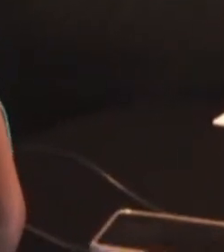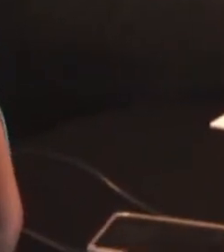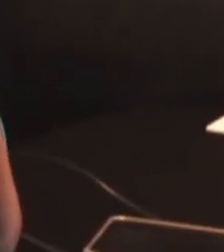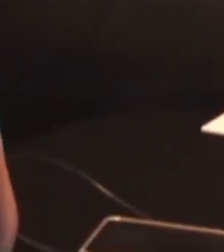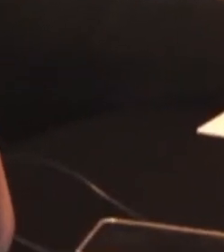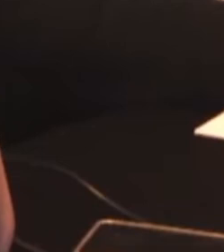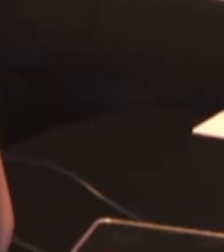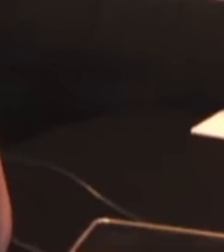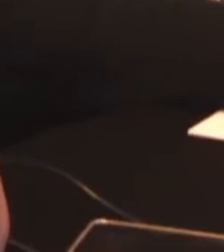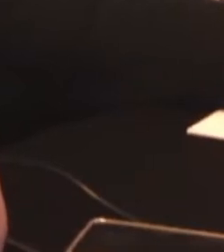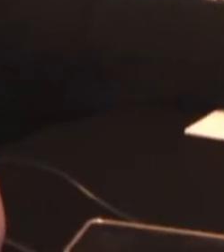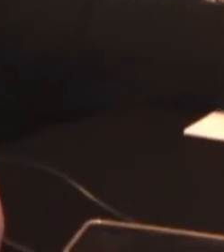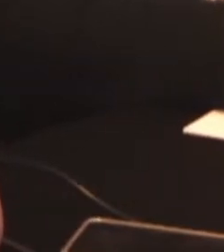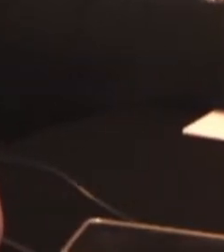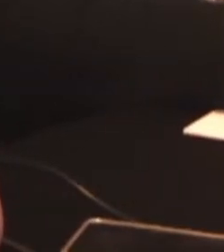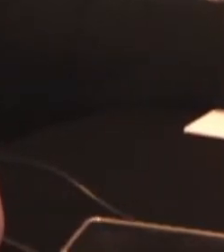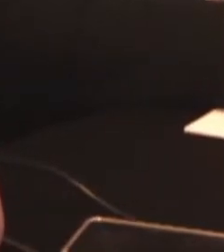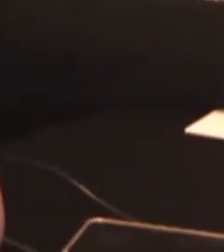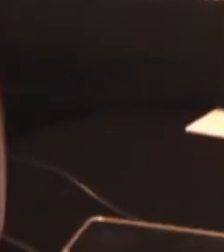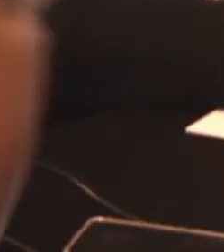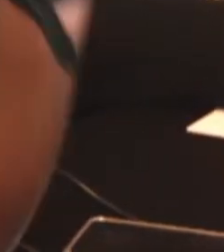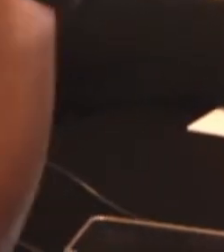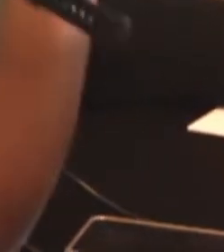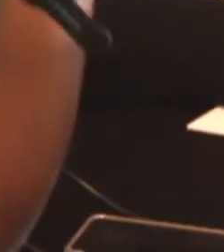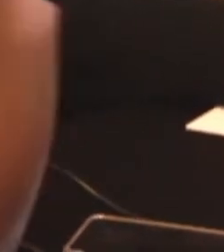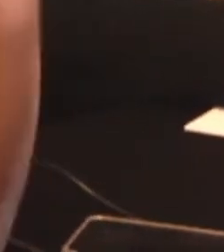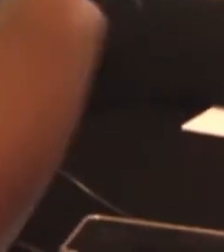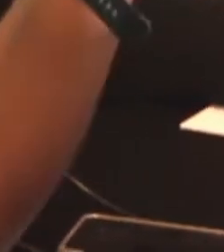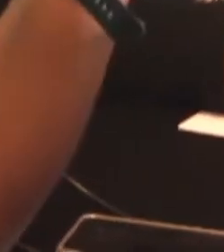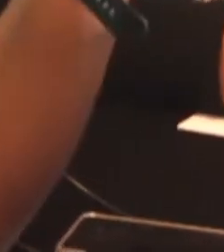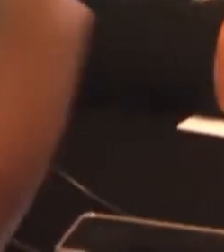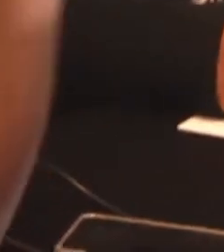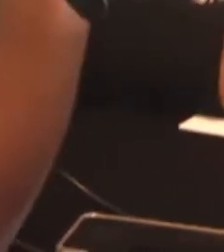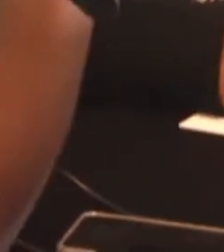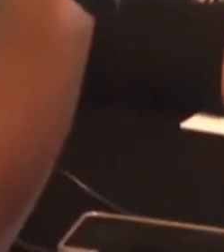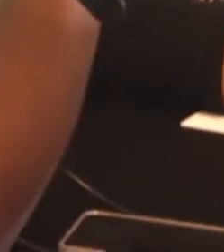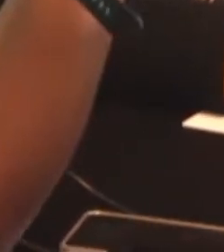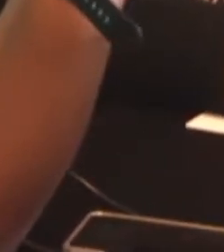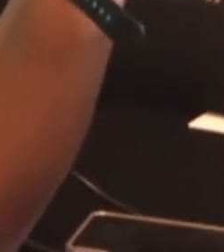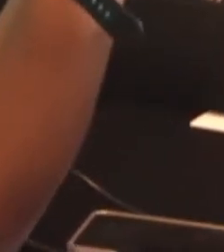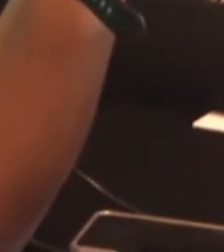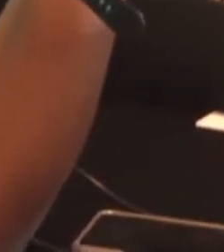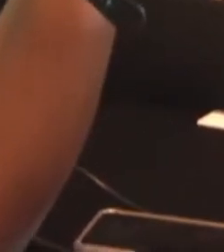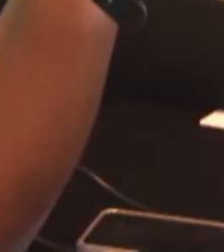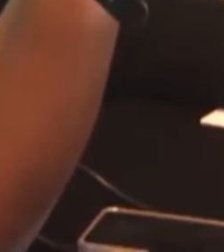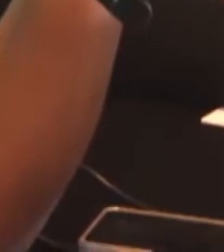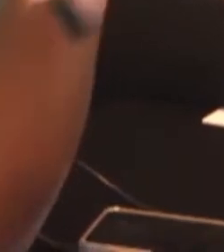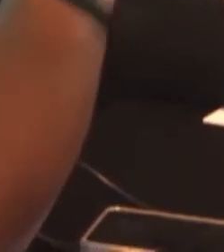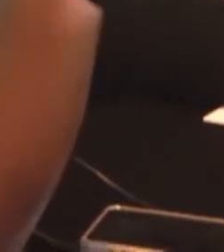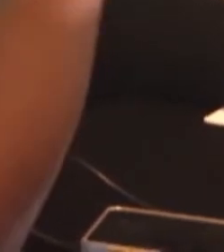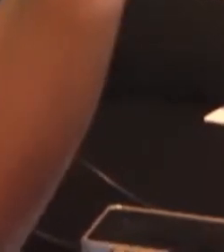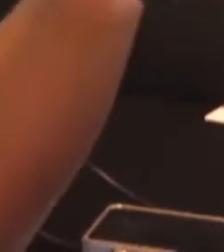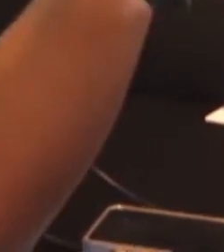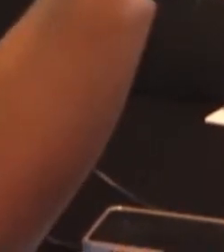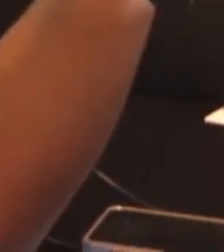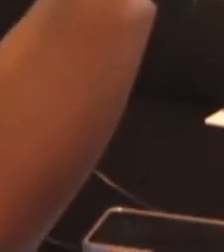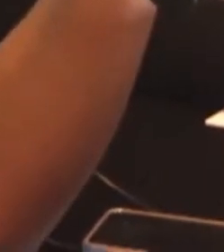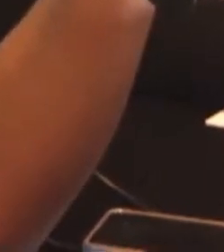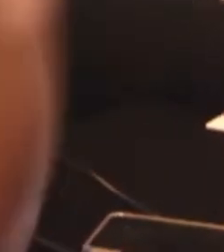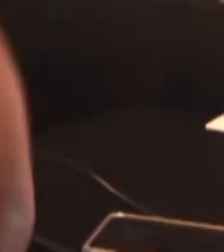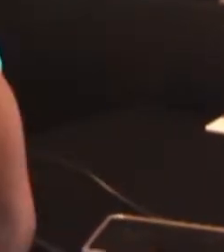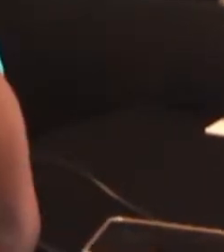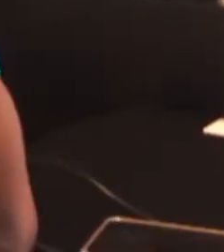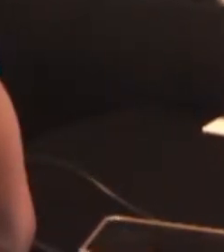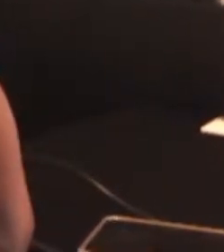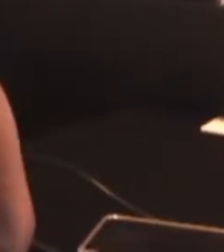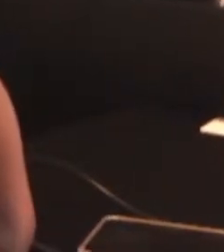self-reflection on, you know, the work we've been doing, the achievements, the challenges, and even coming up with recommendations. I think that